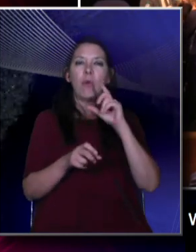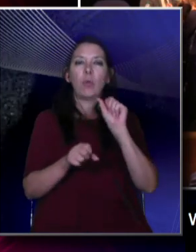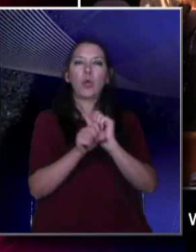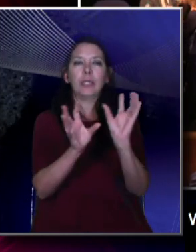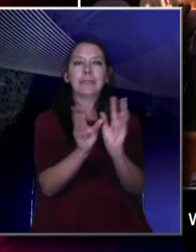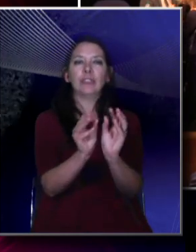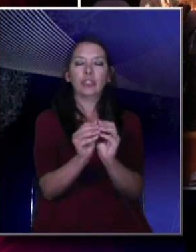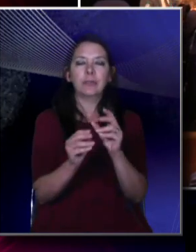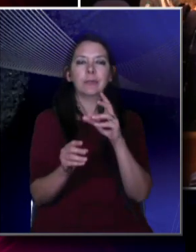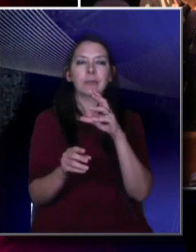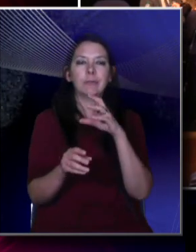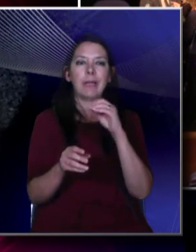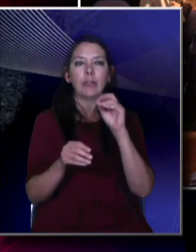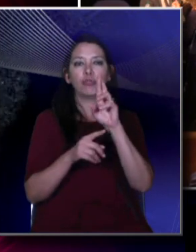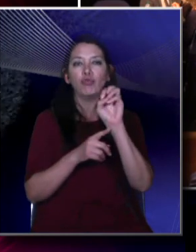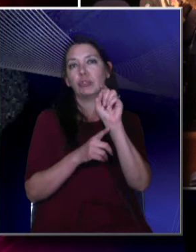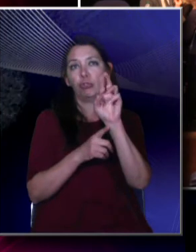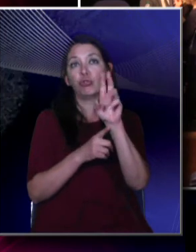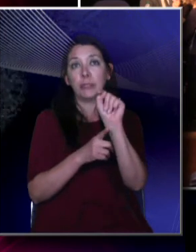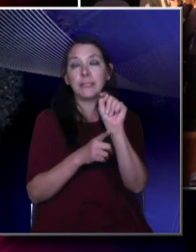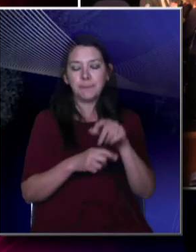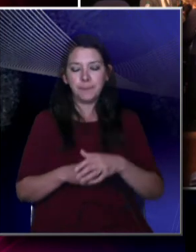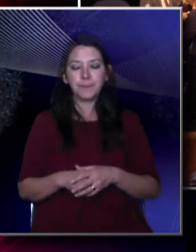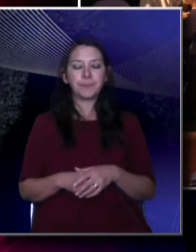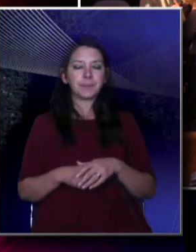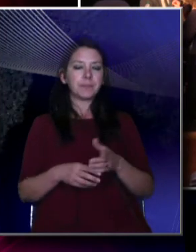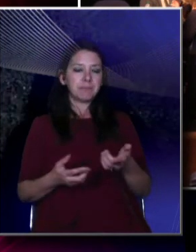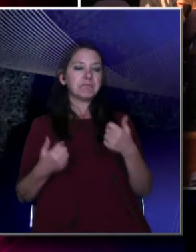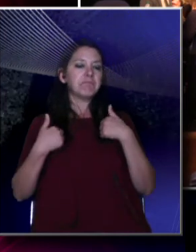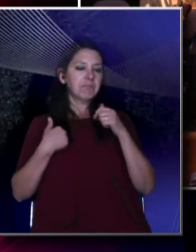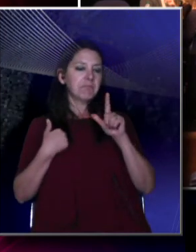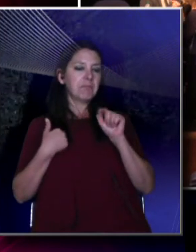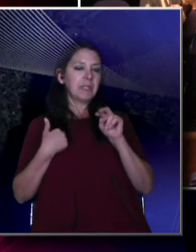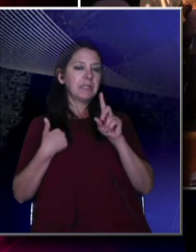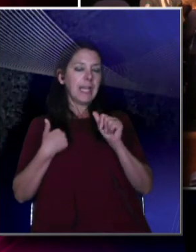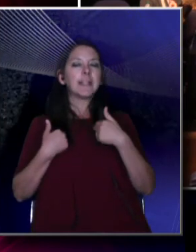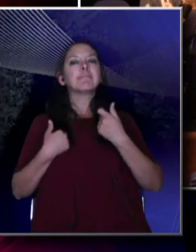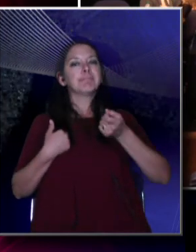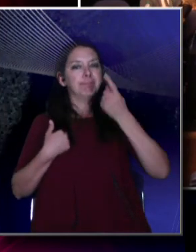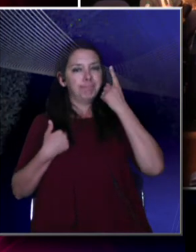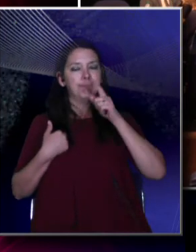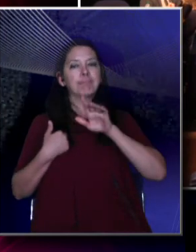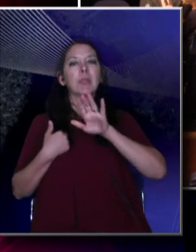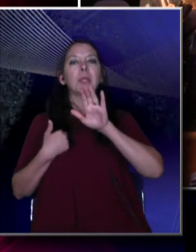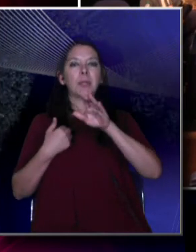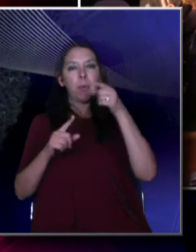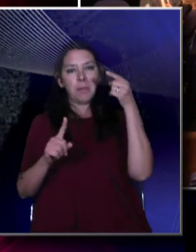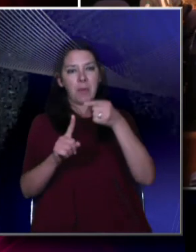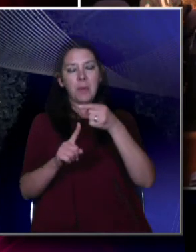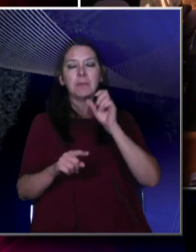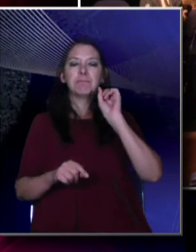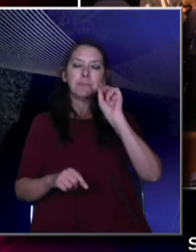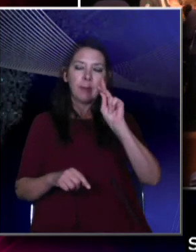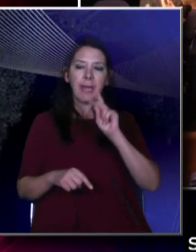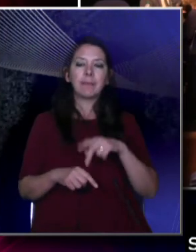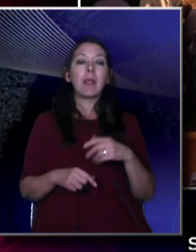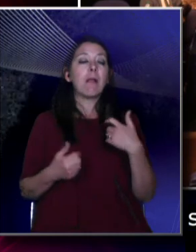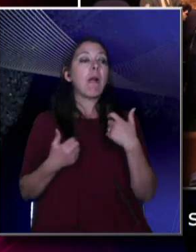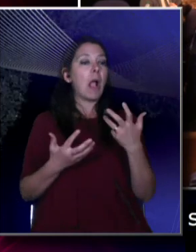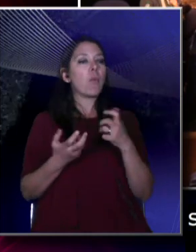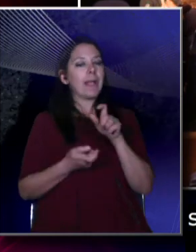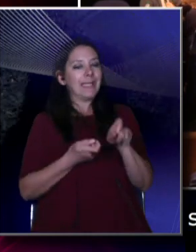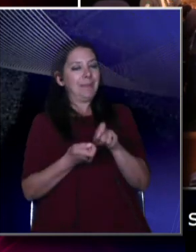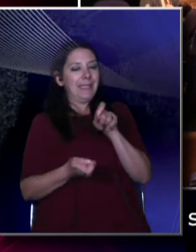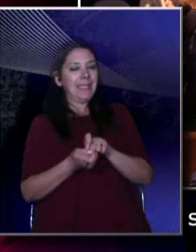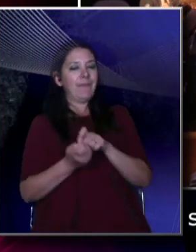is Linda. Okay. Okay, yeah, so I can see your point. So that would mean then a work session. I'd like to have specific agenda items laid